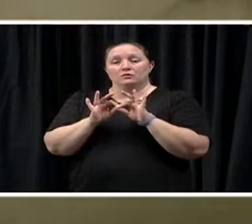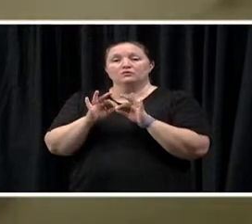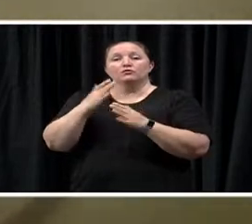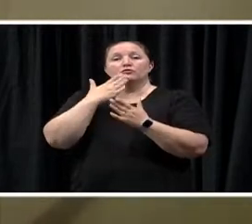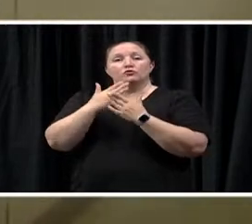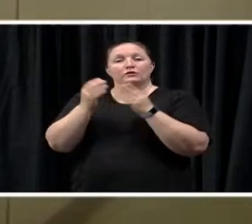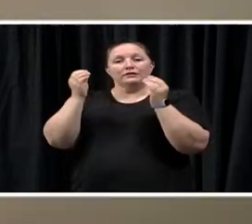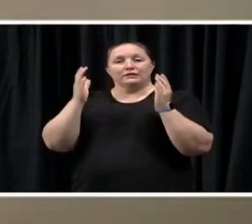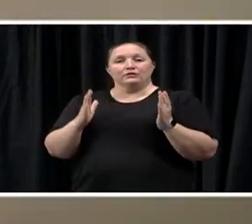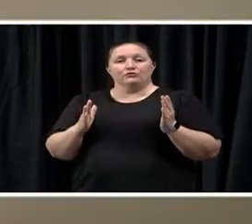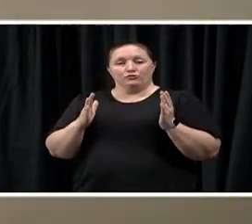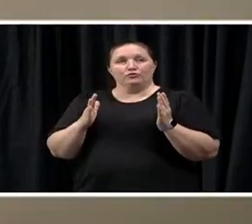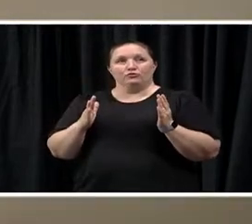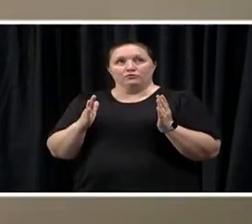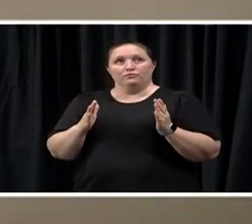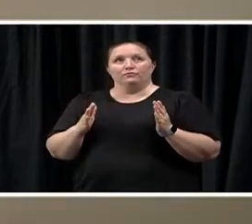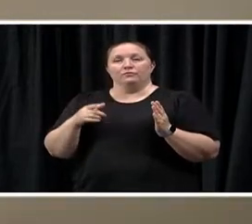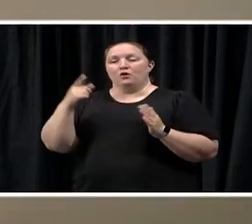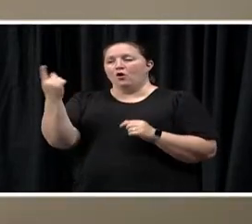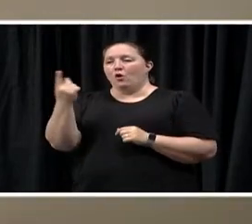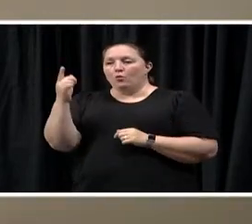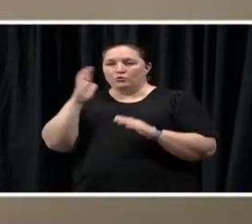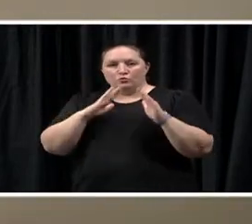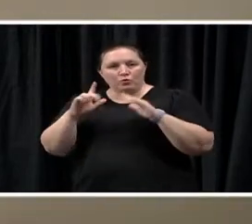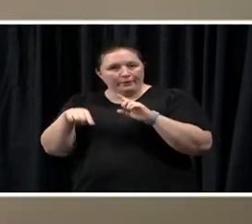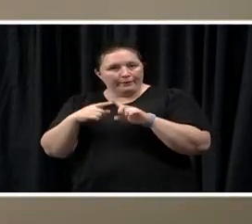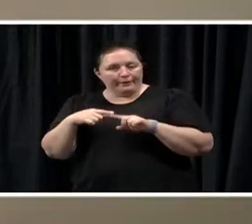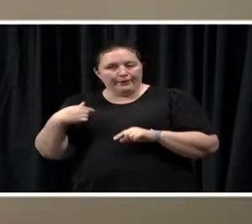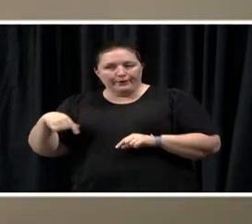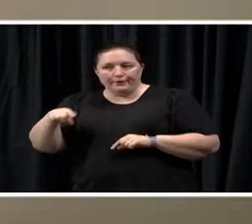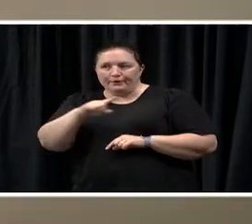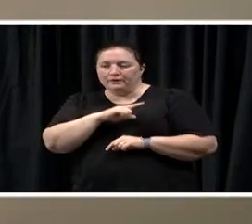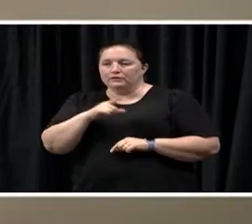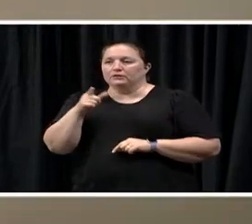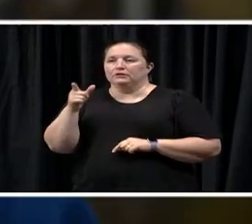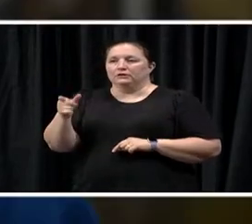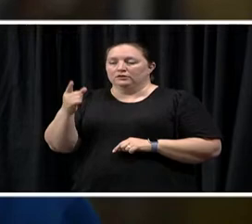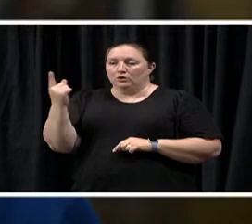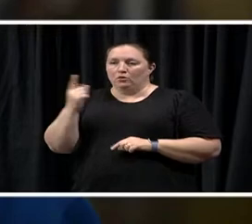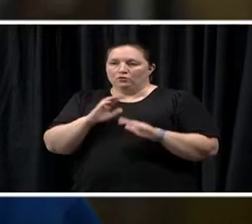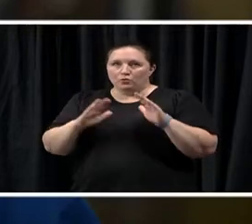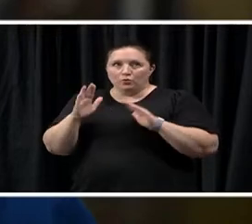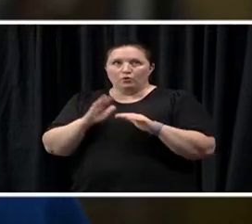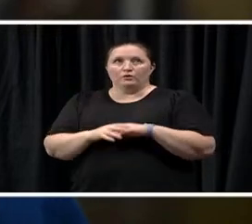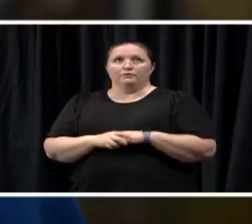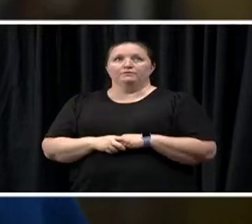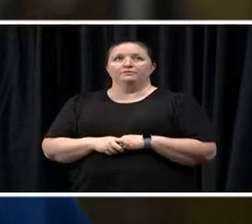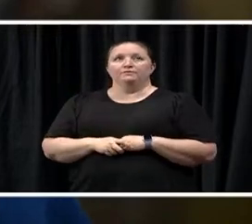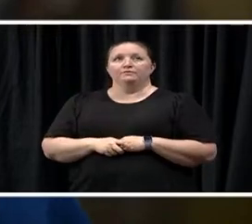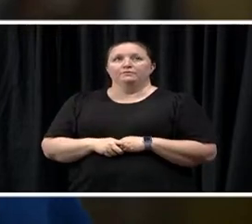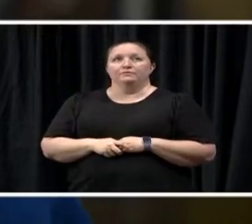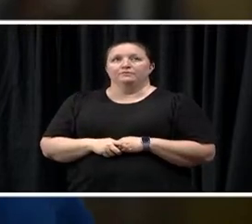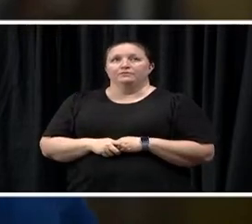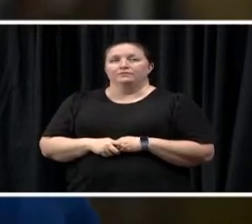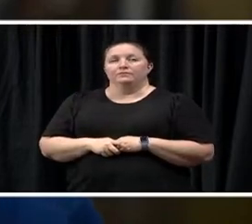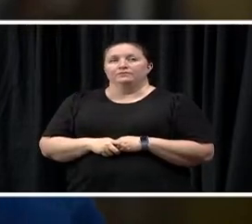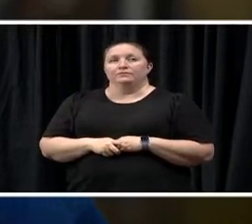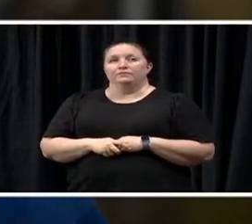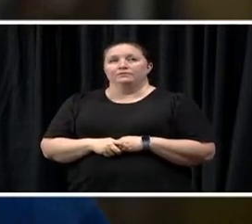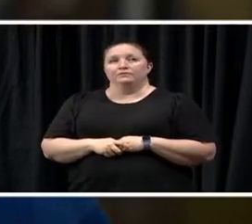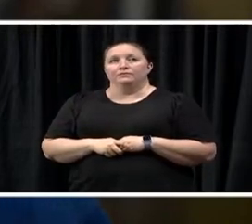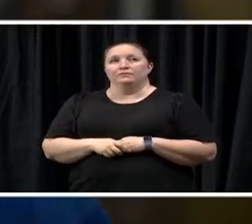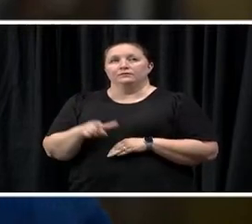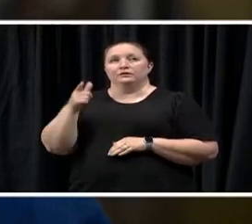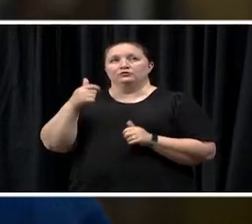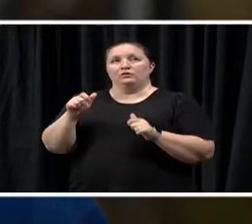have and I still haven't. He's always worried about us. He doesn't just worry about the student life. He tried to